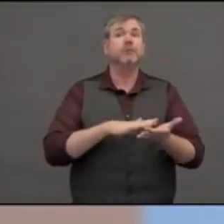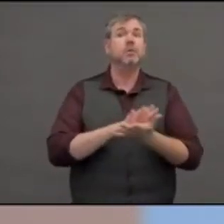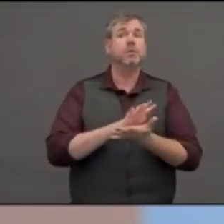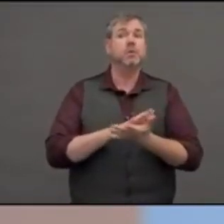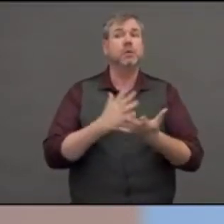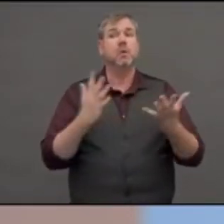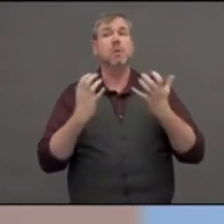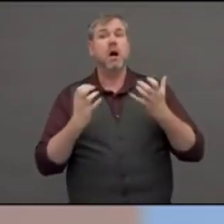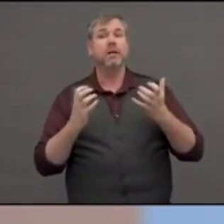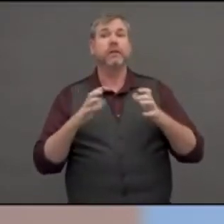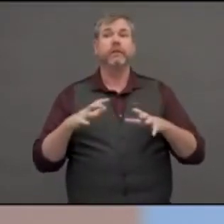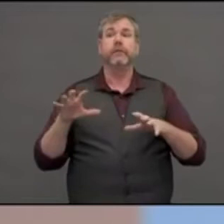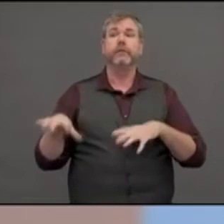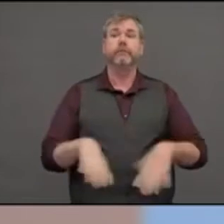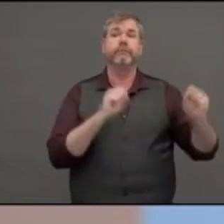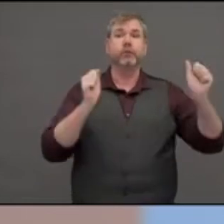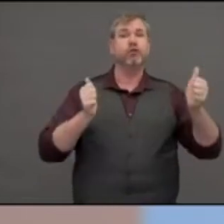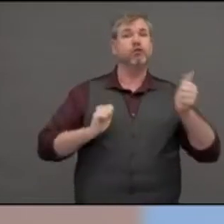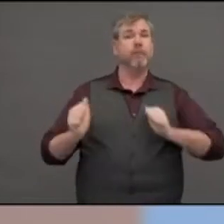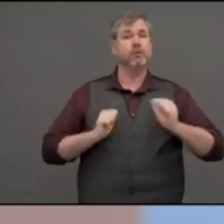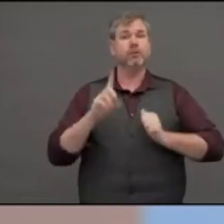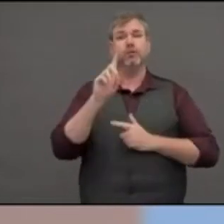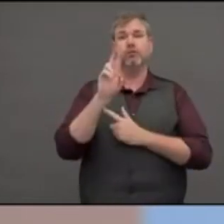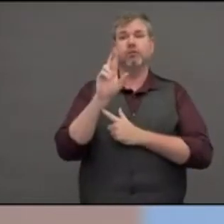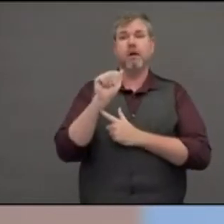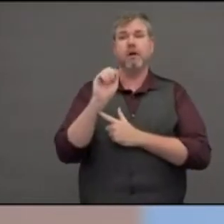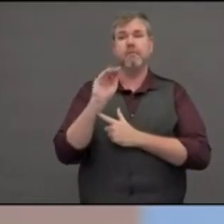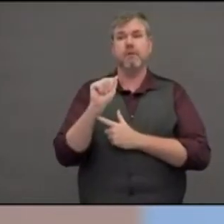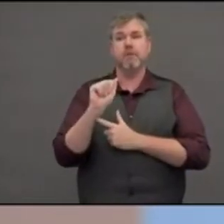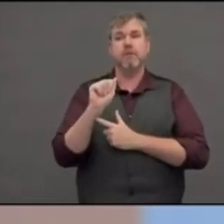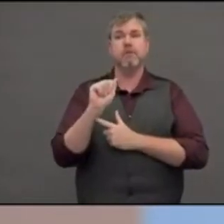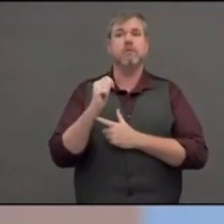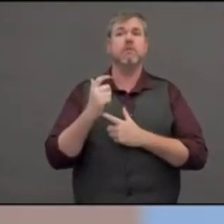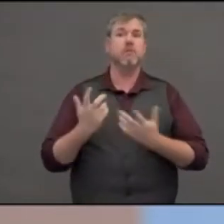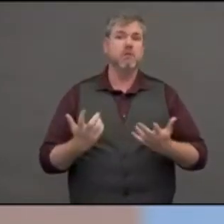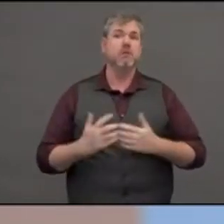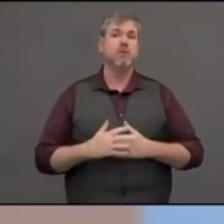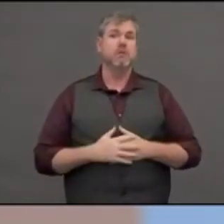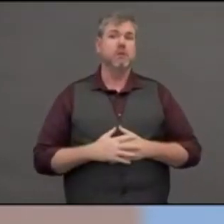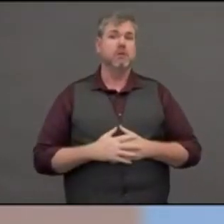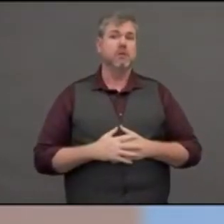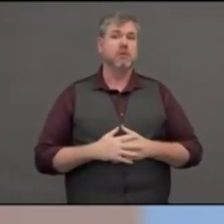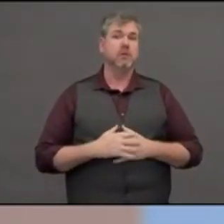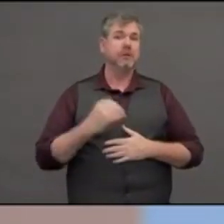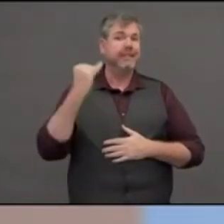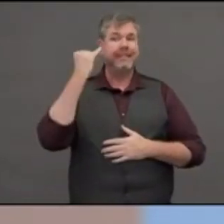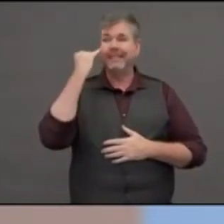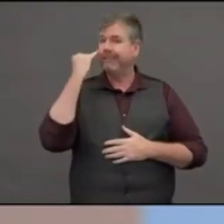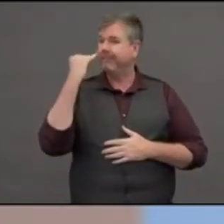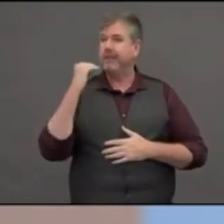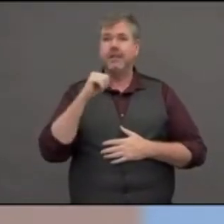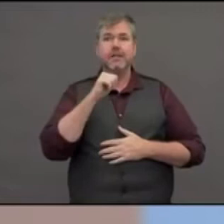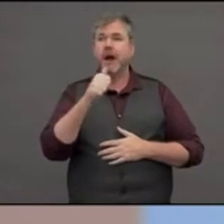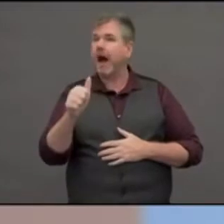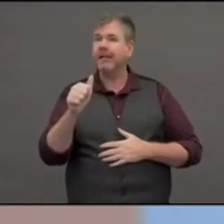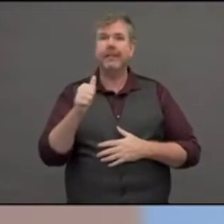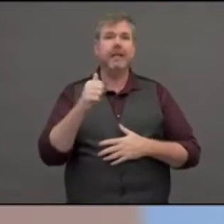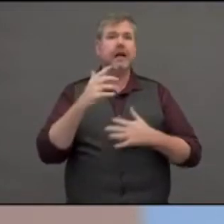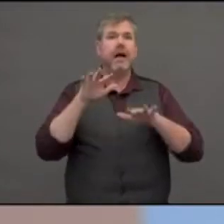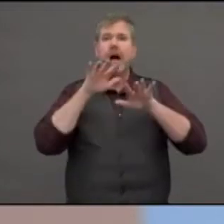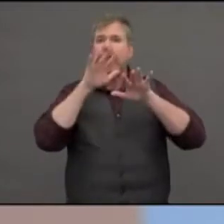we need to continue to support schools on working that through. As long as they're not singing and creating the aerosol, as long as they're